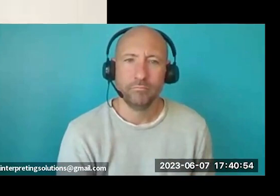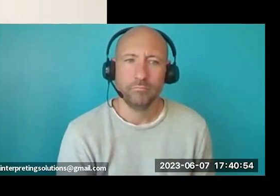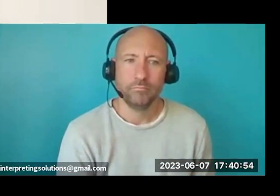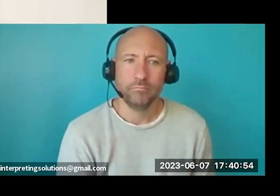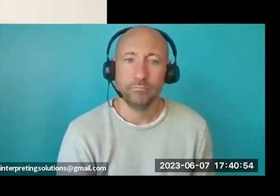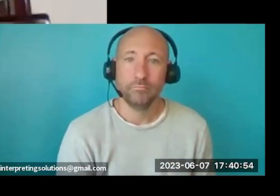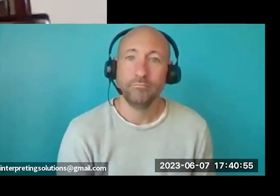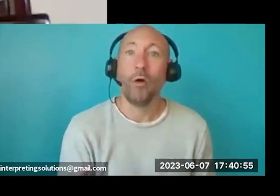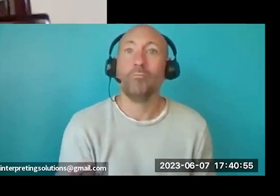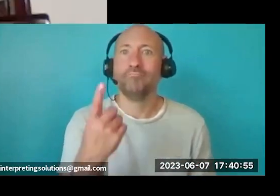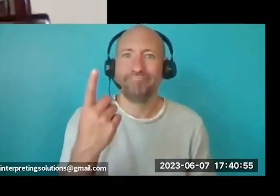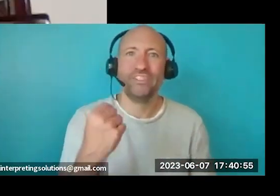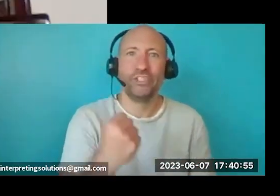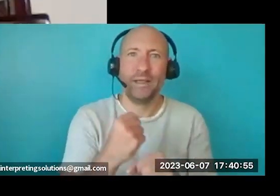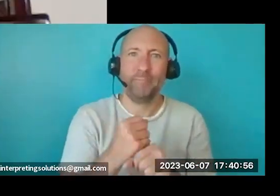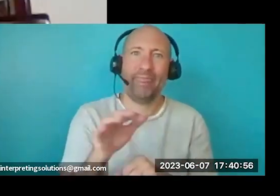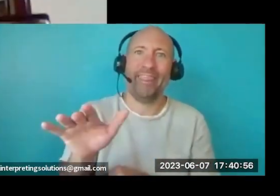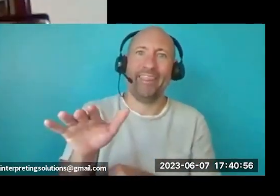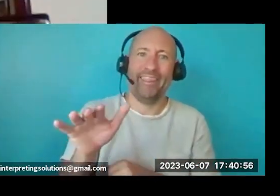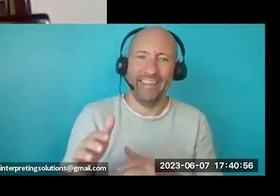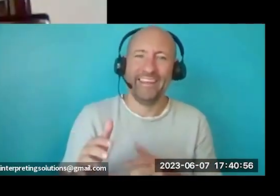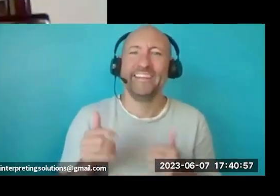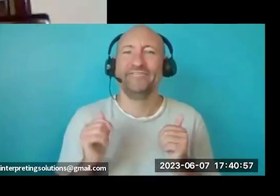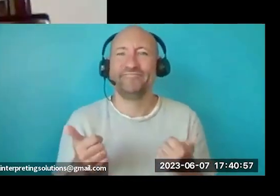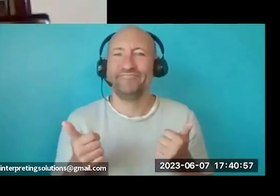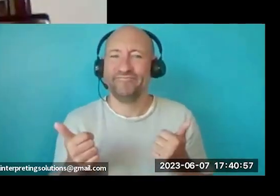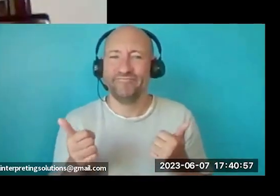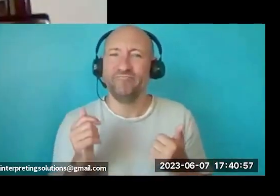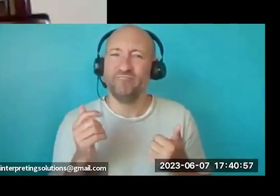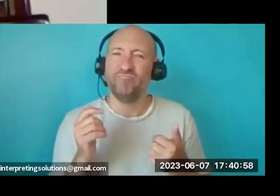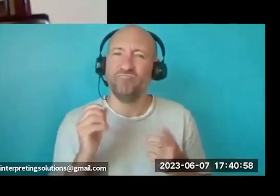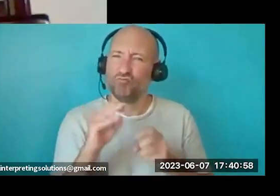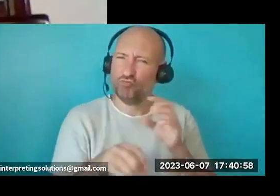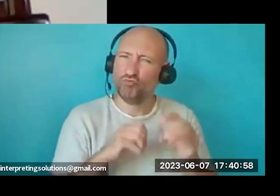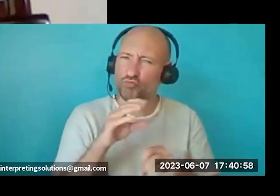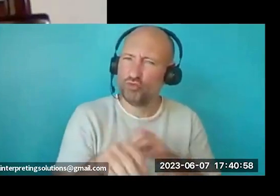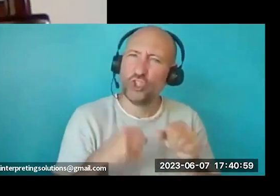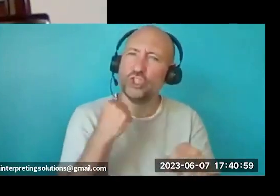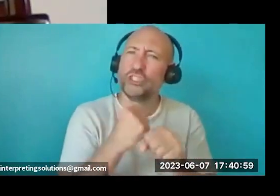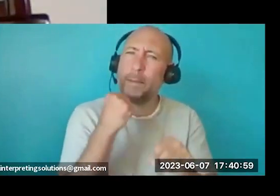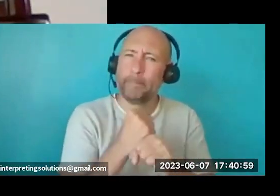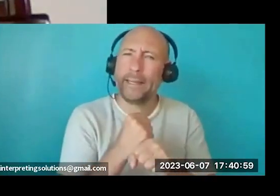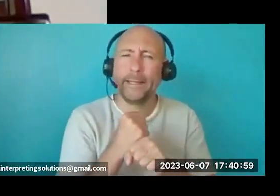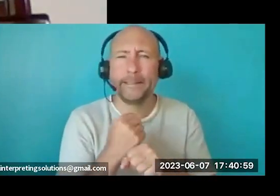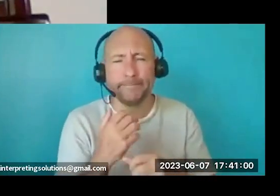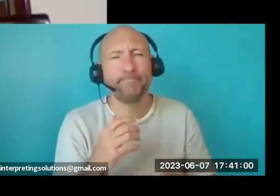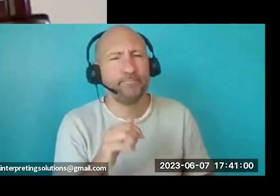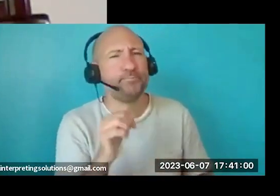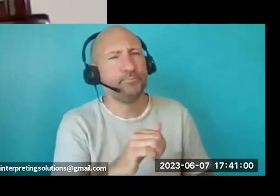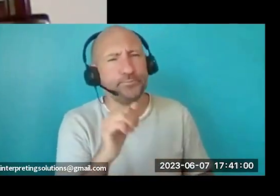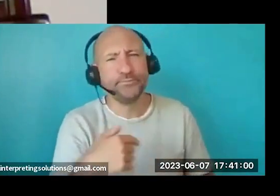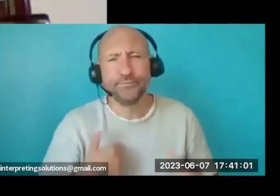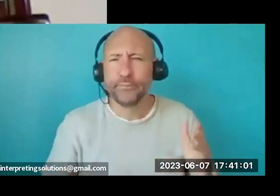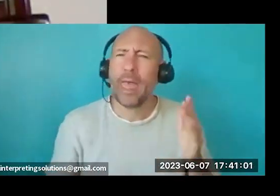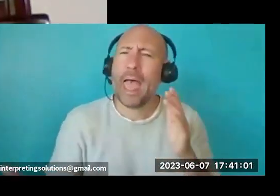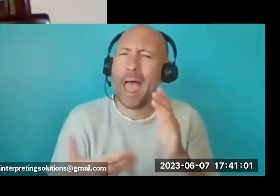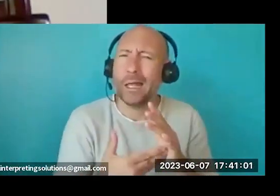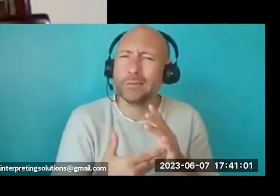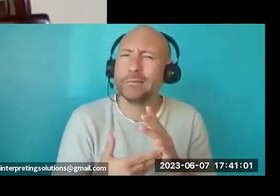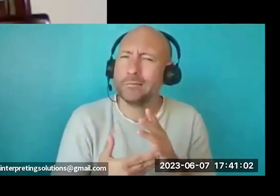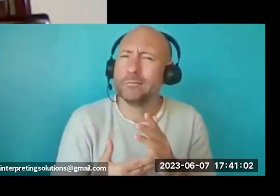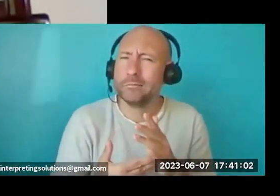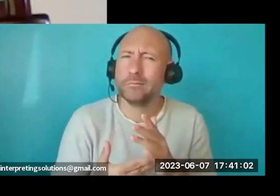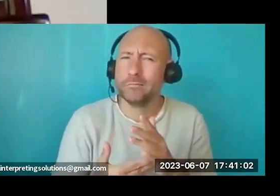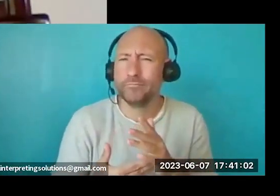Possibly not, or yes? Yes. If I may, I would like to add one thing. It